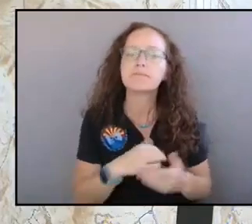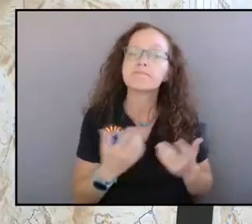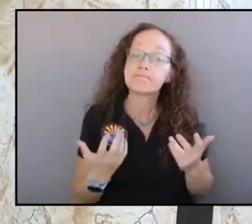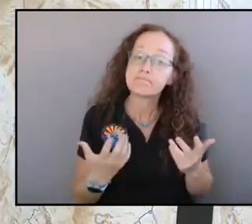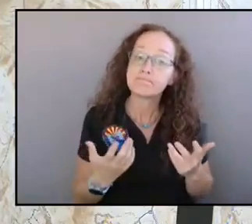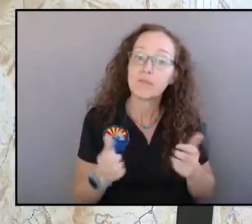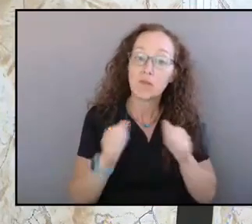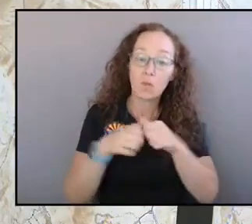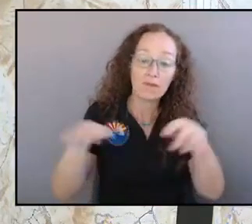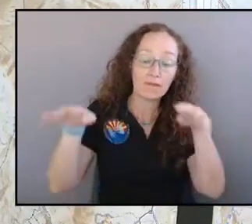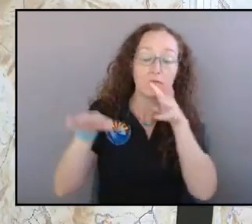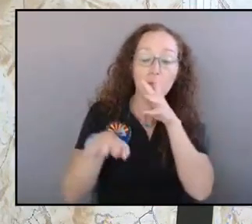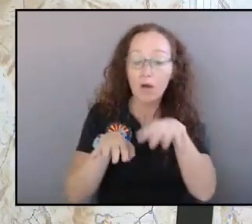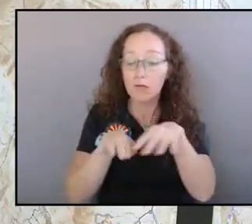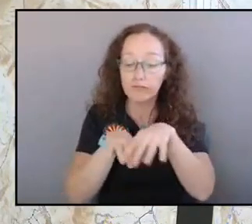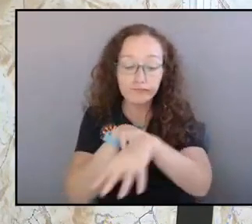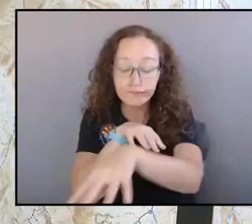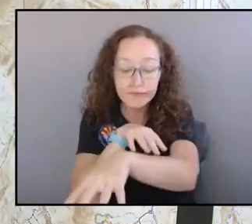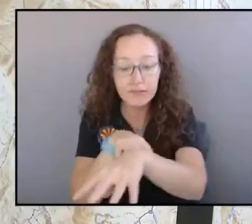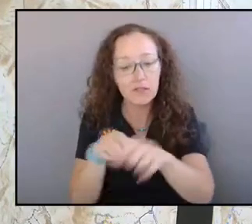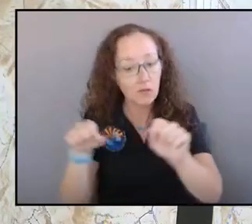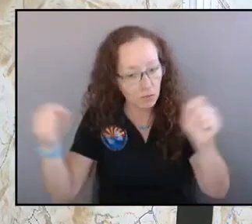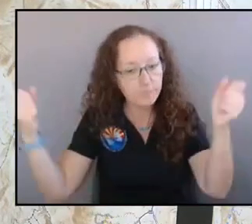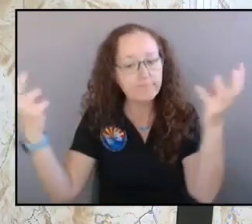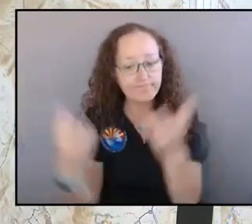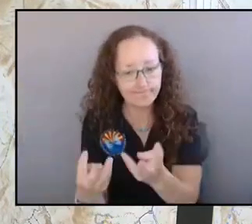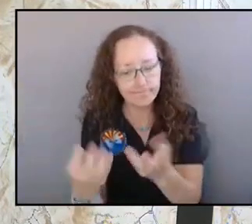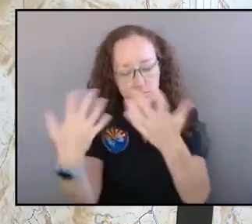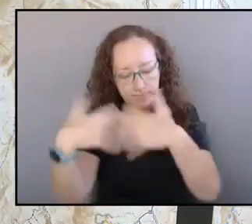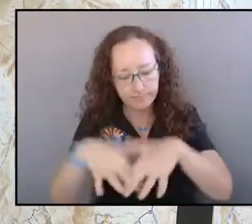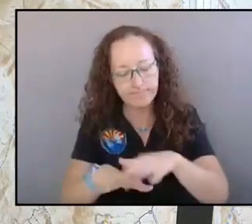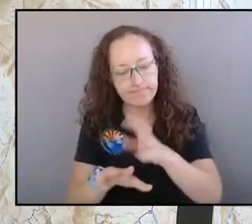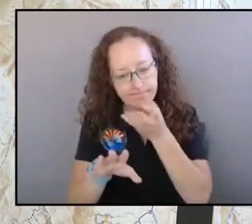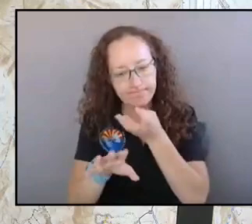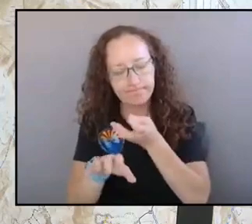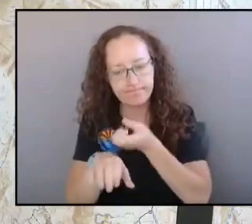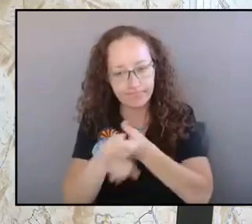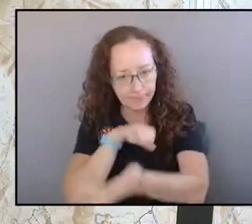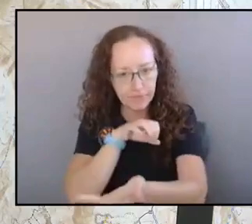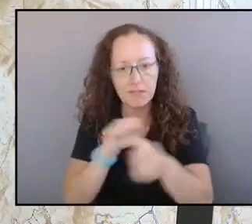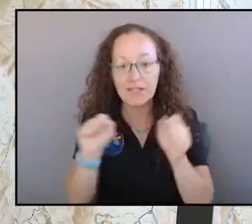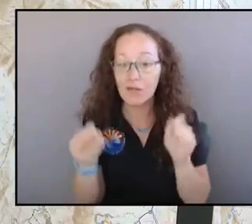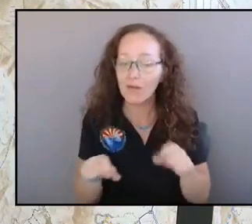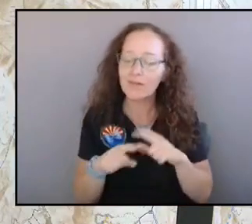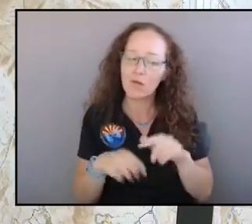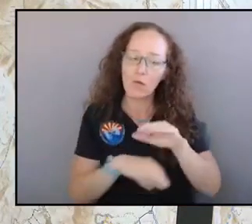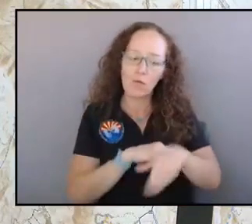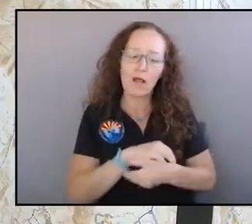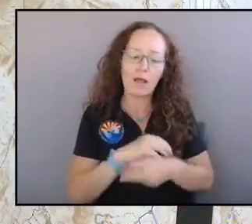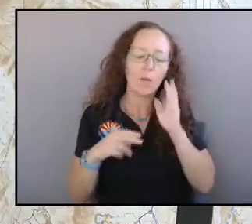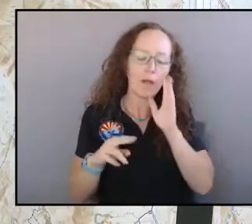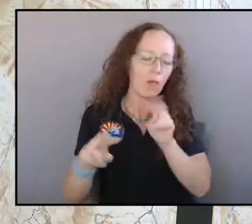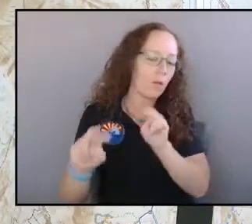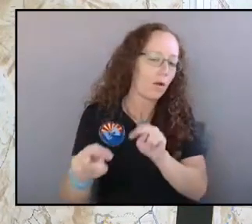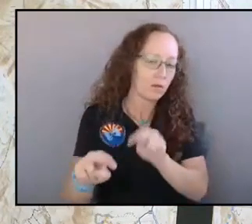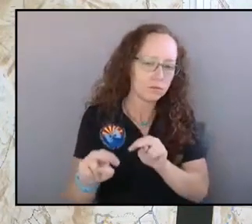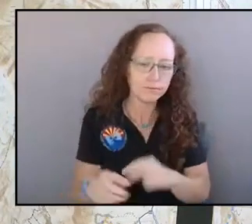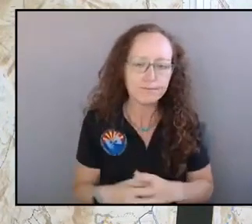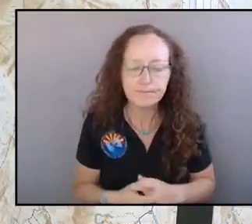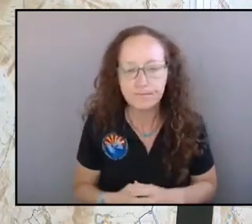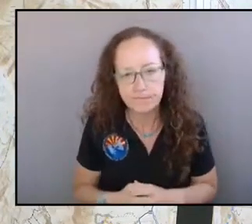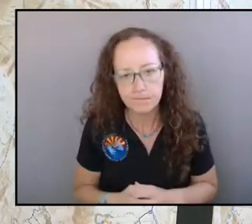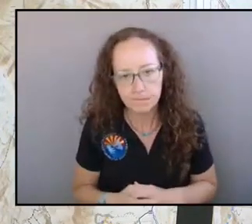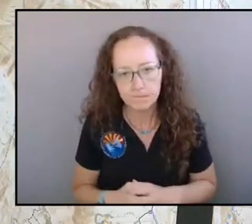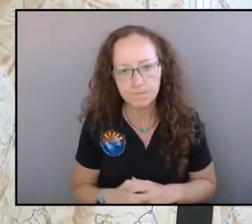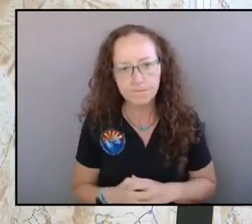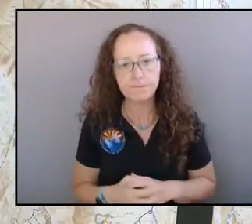drainages, and so we'll definitely be watching that tonight on night shift. And then after evaluating this